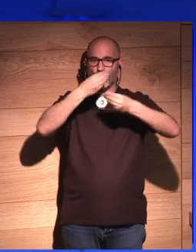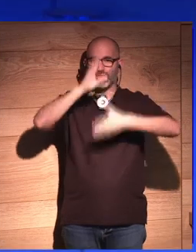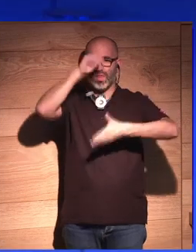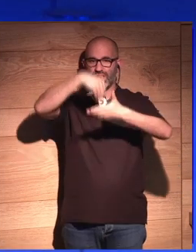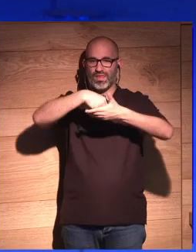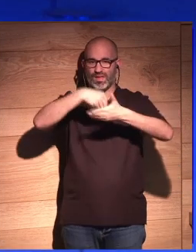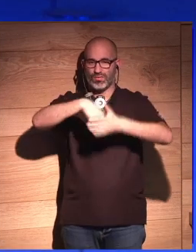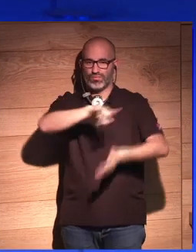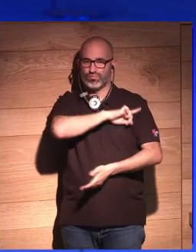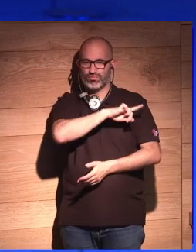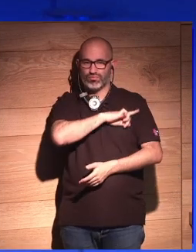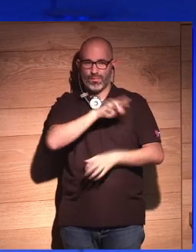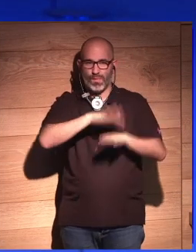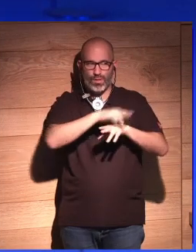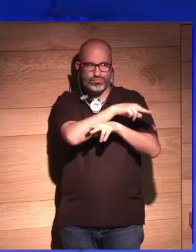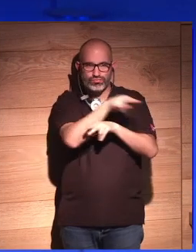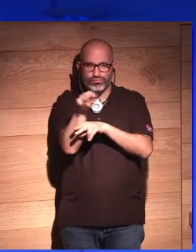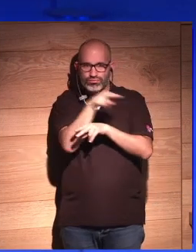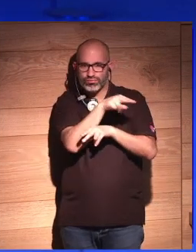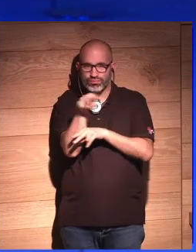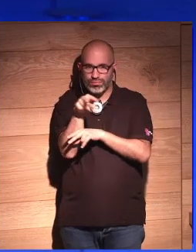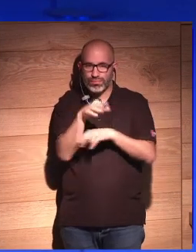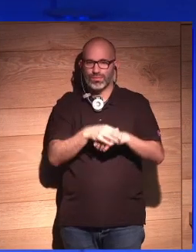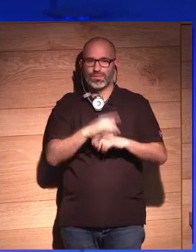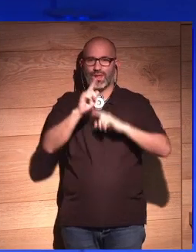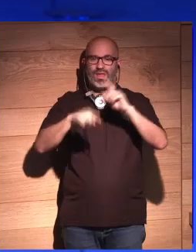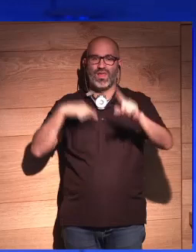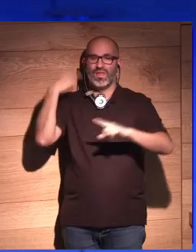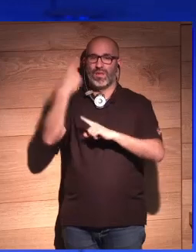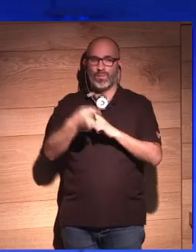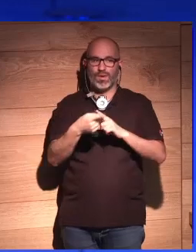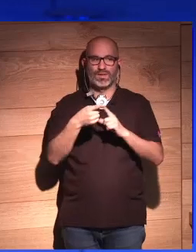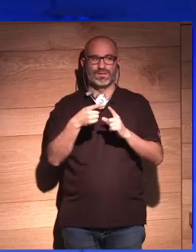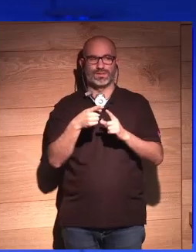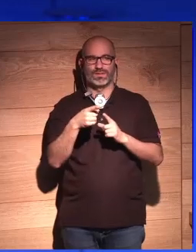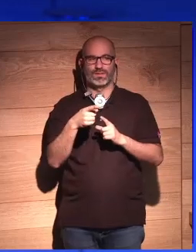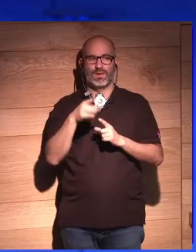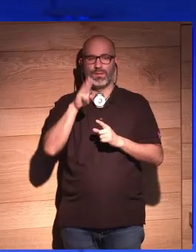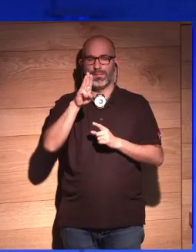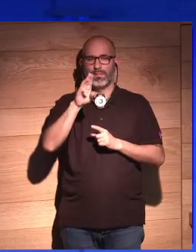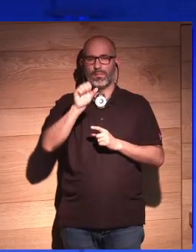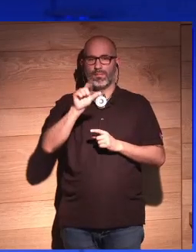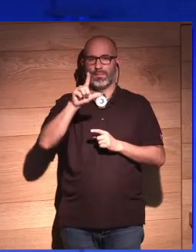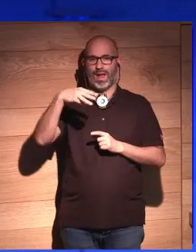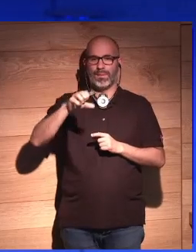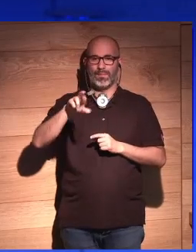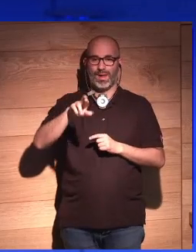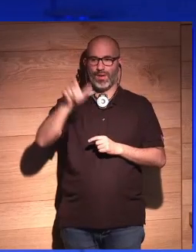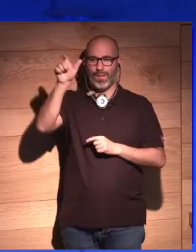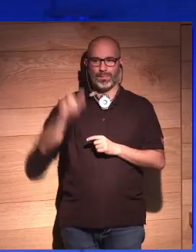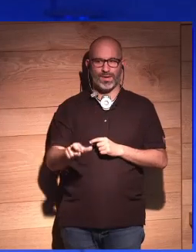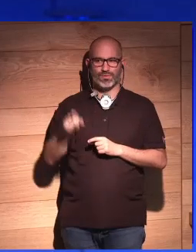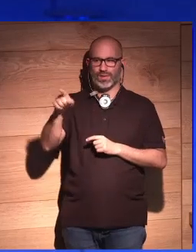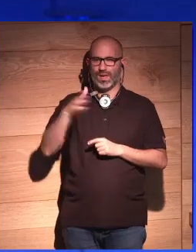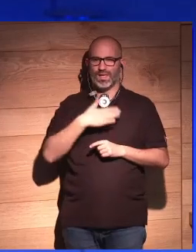we played this, Palmer, who was very obsessed with creating a consumer version, took the press that came out on